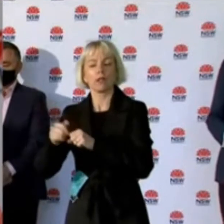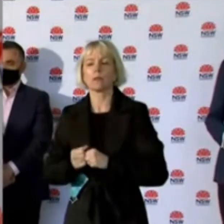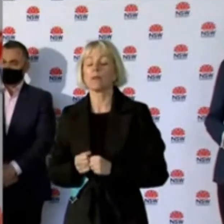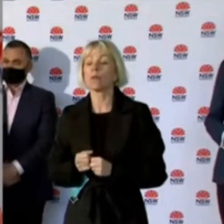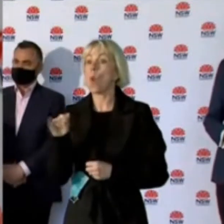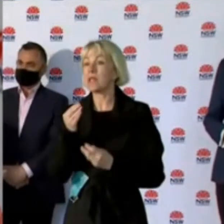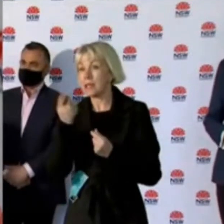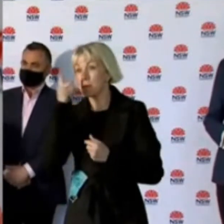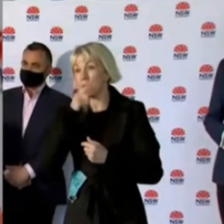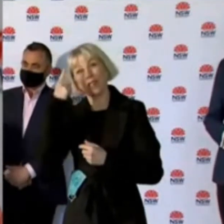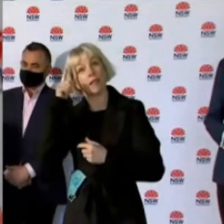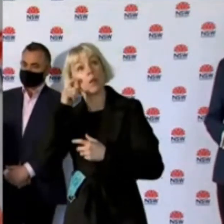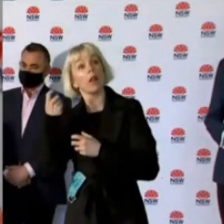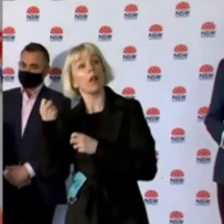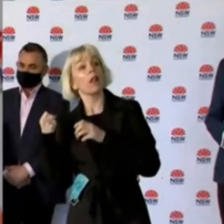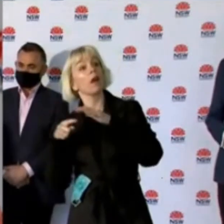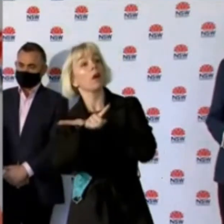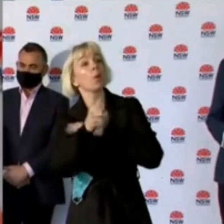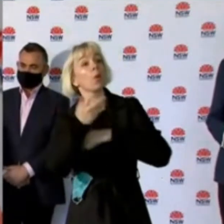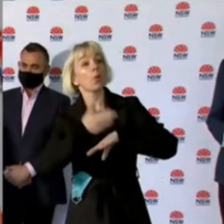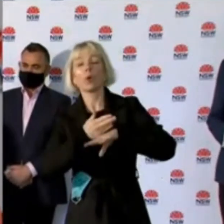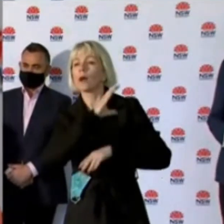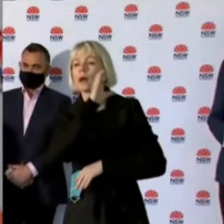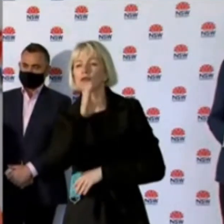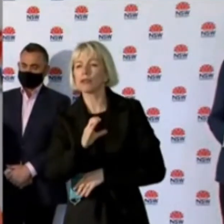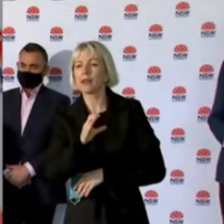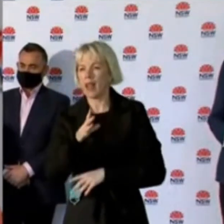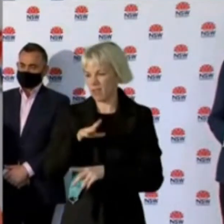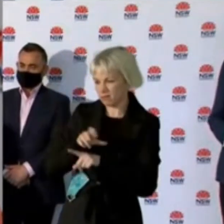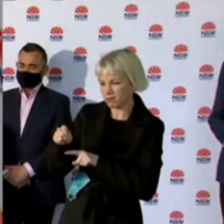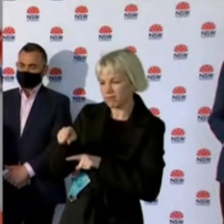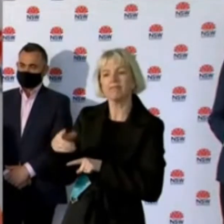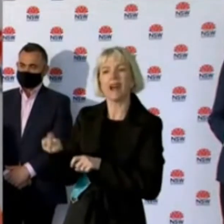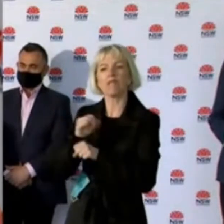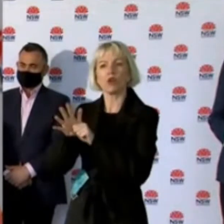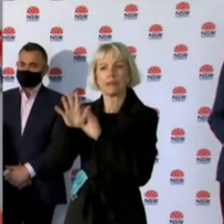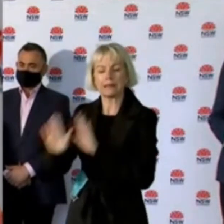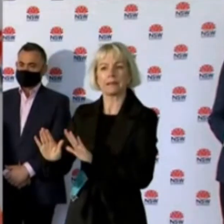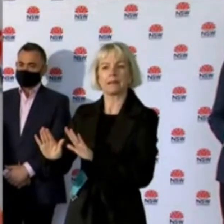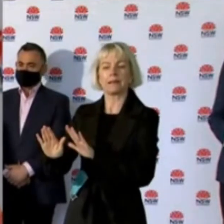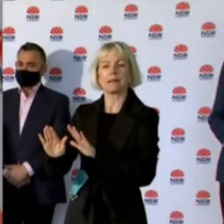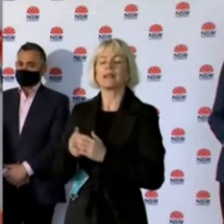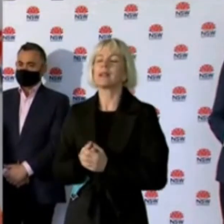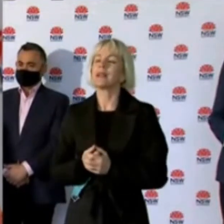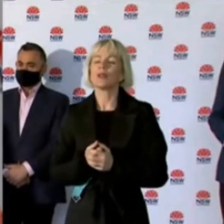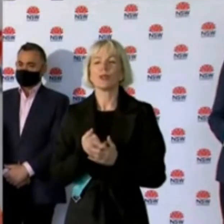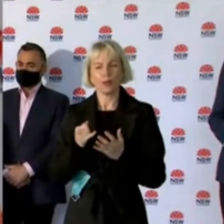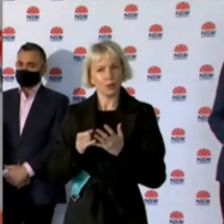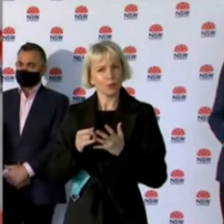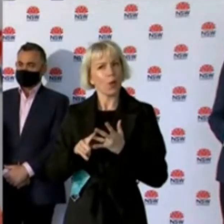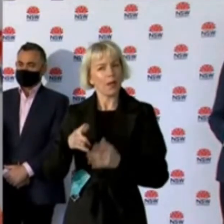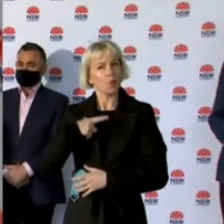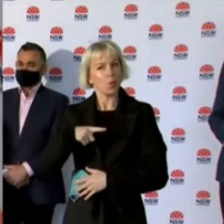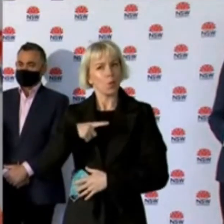call on the way to leaving Greater Sydney to go into the regions, and hence that's another reason why we've strengthened the order